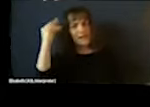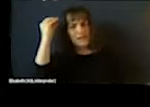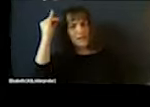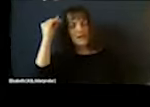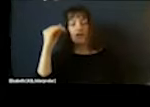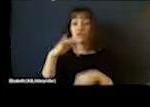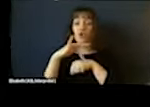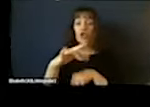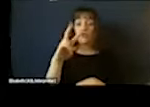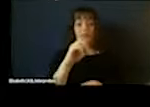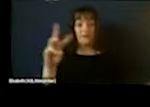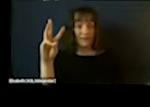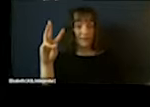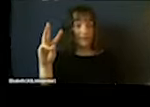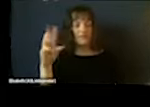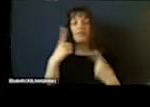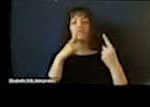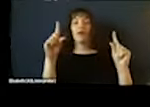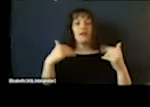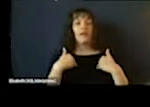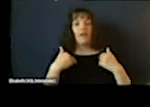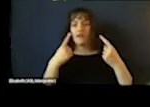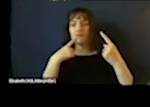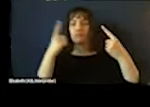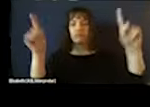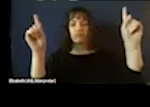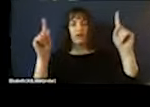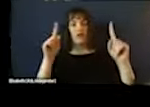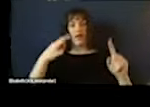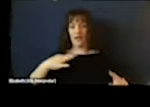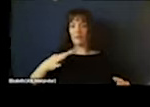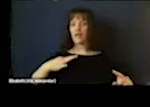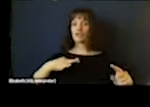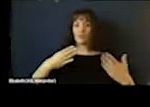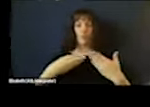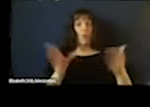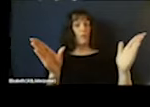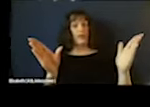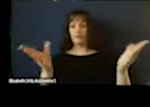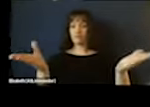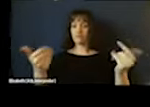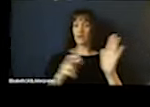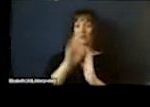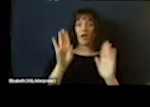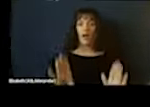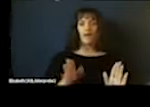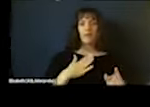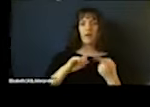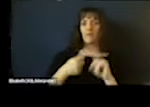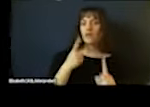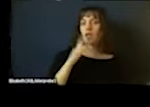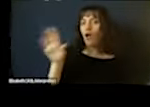And finally, we have a big, huge announcement. Application is open. And then one of my friends ran to me, Soyeon,